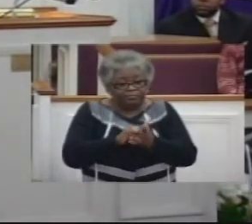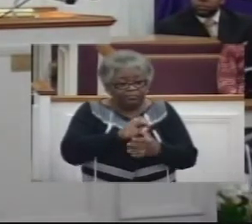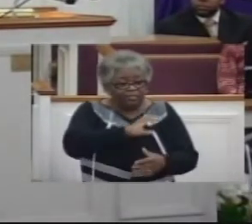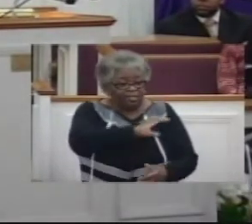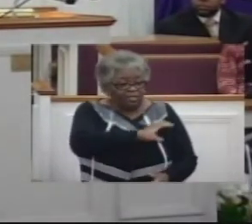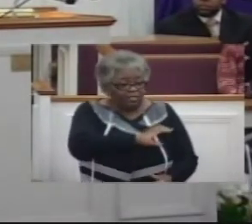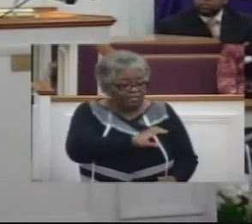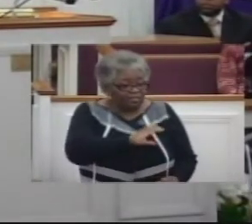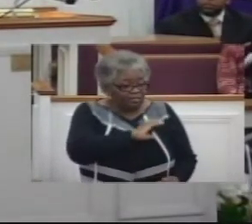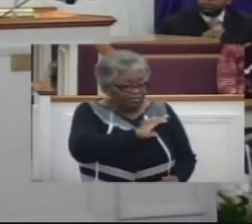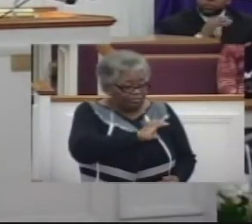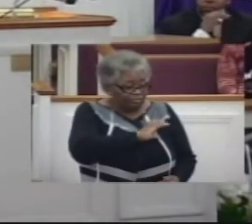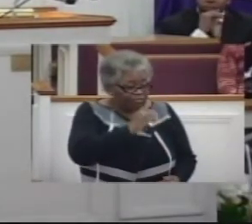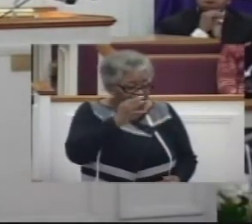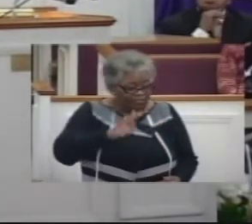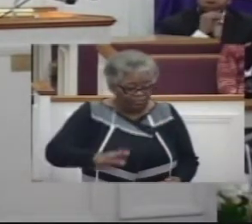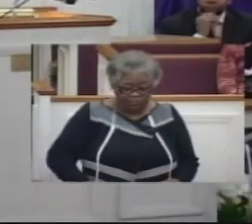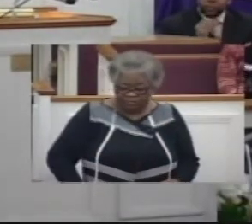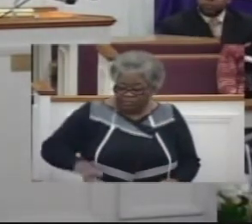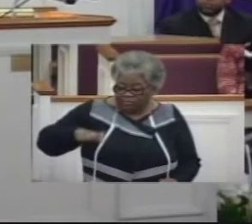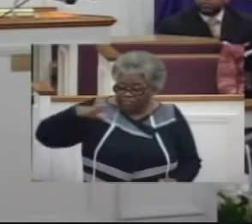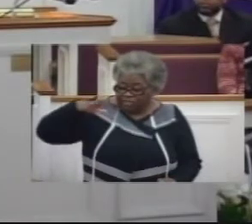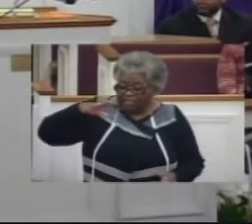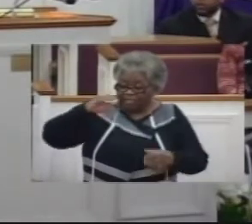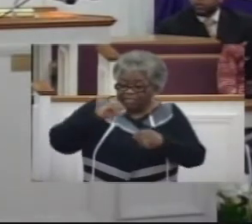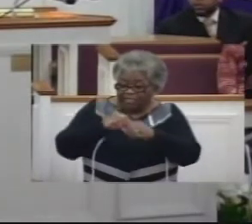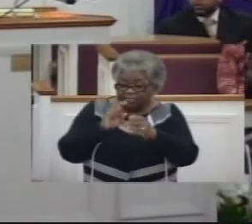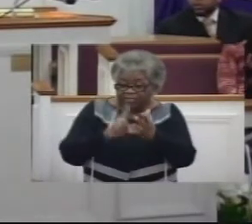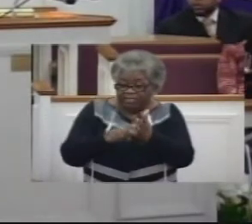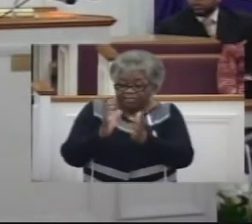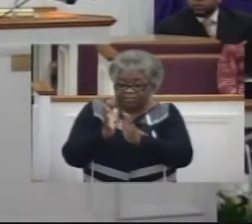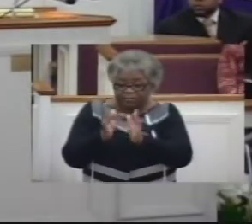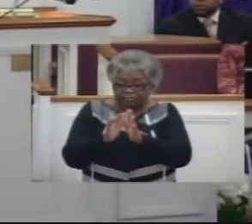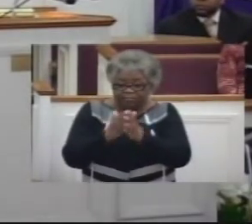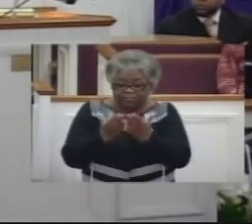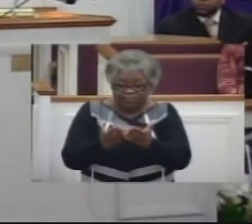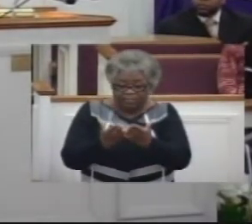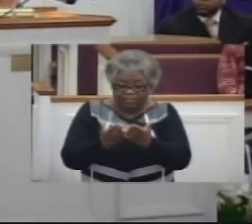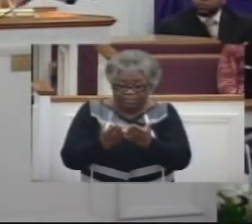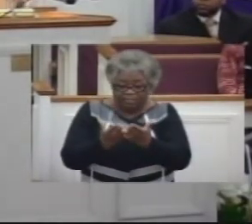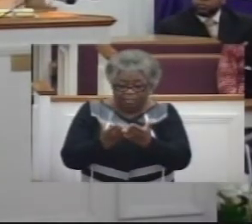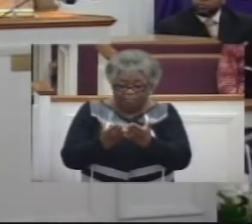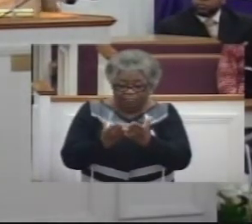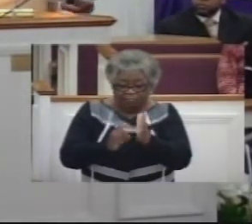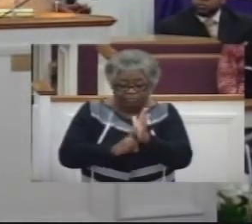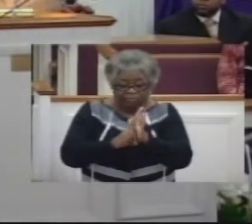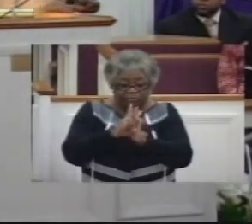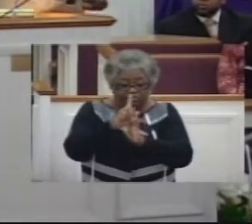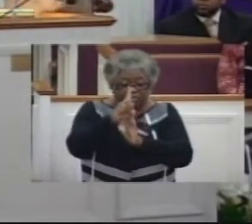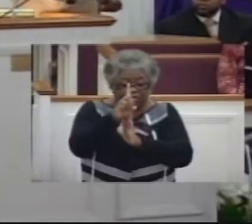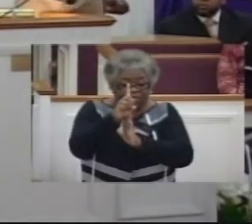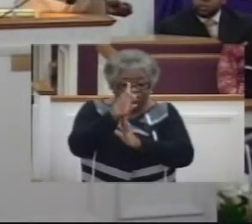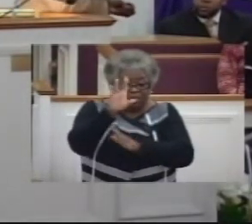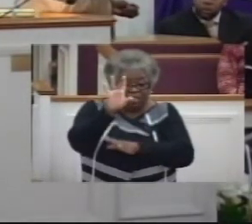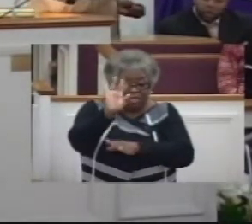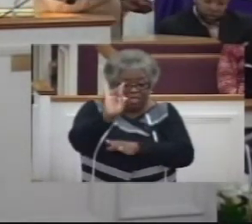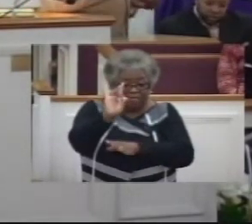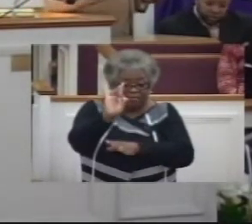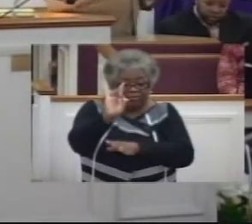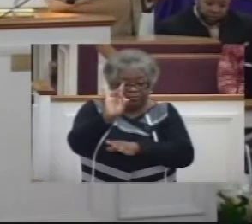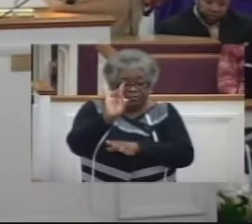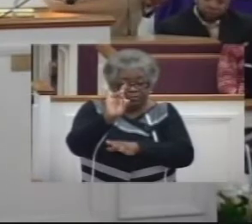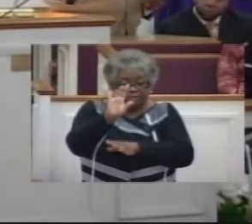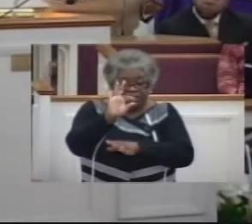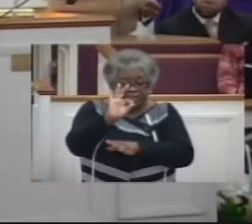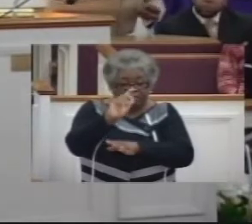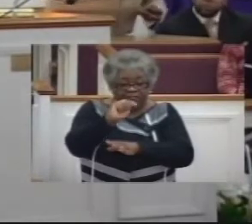character or the giant in this passage stood literally 8 feet tall. There